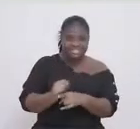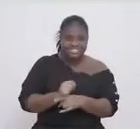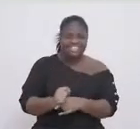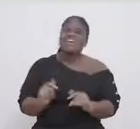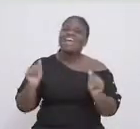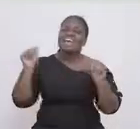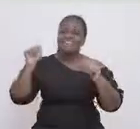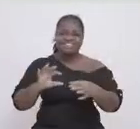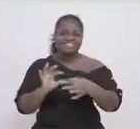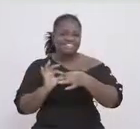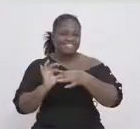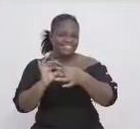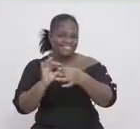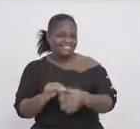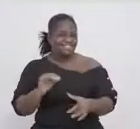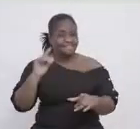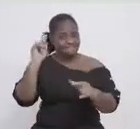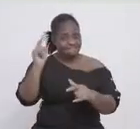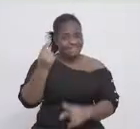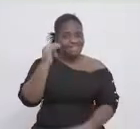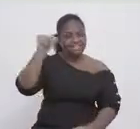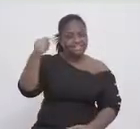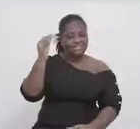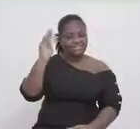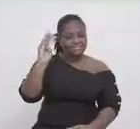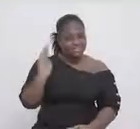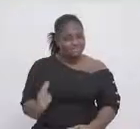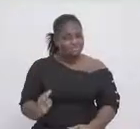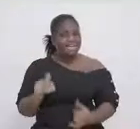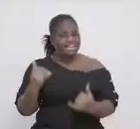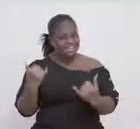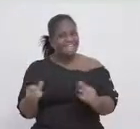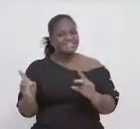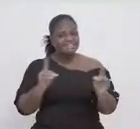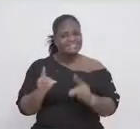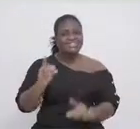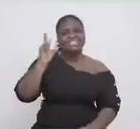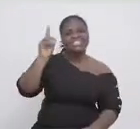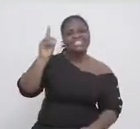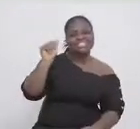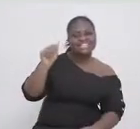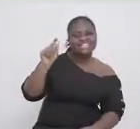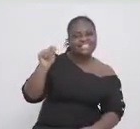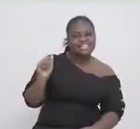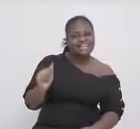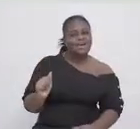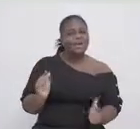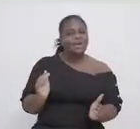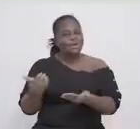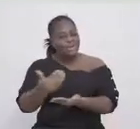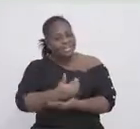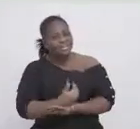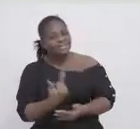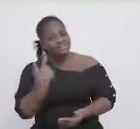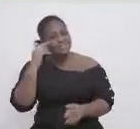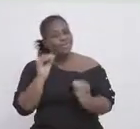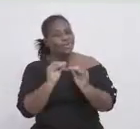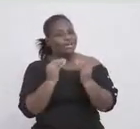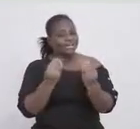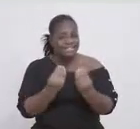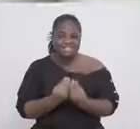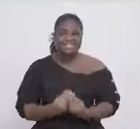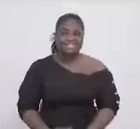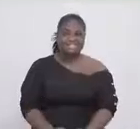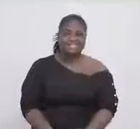she was able to connect with her first job and now start doing data collection, data analysis, you know, for the organization. And we're talking